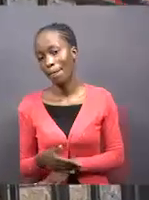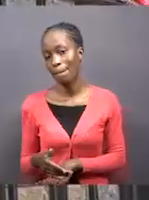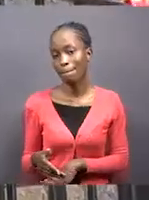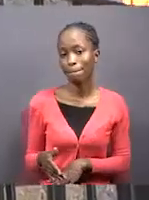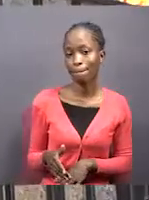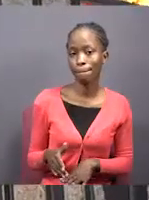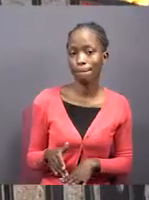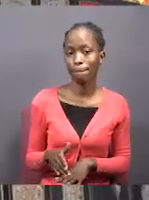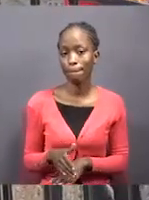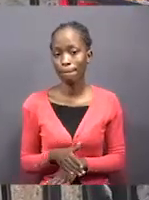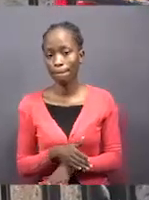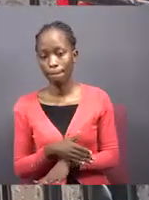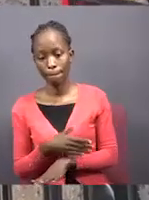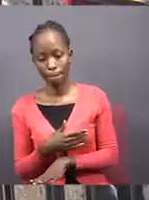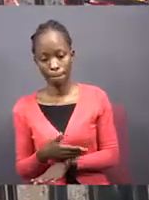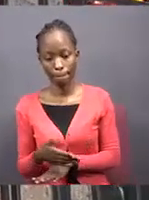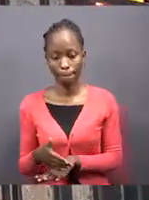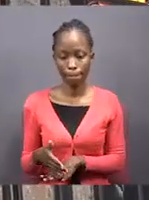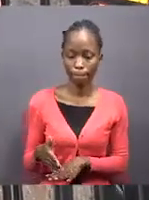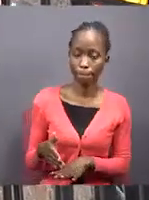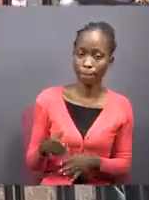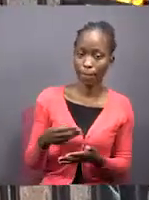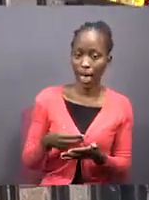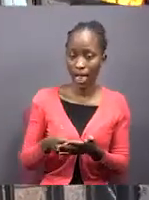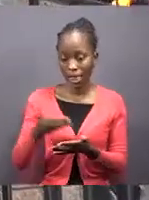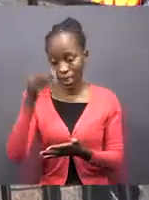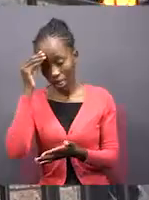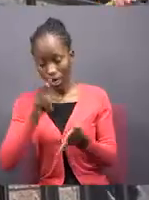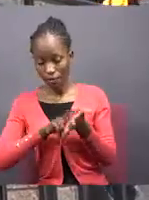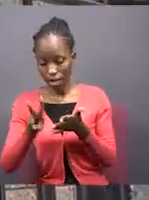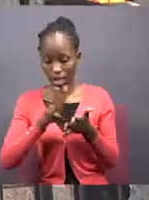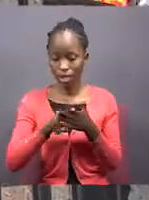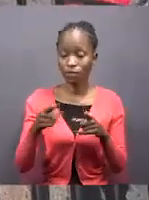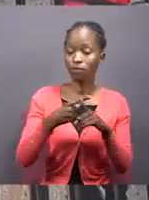Learning verses, learning verses from the Bible.